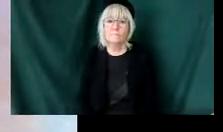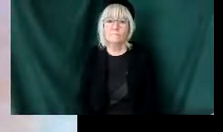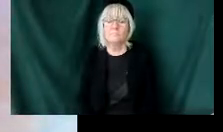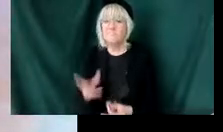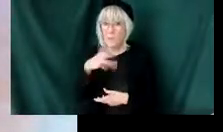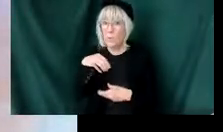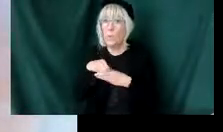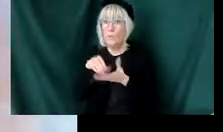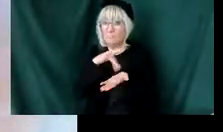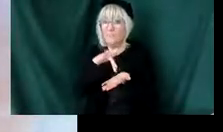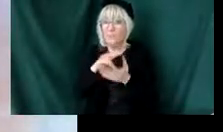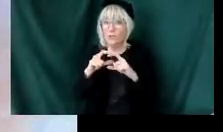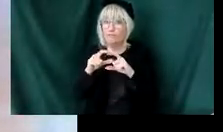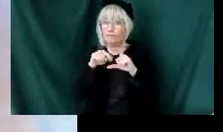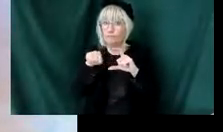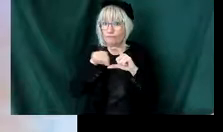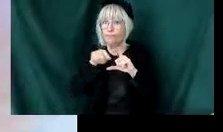Including the center.